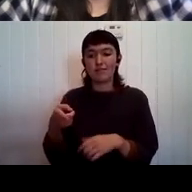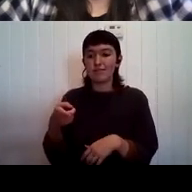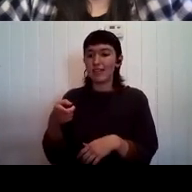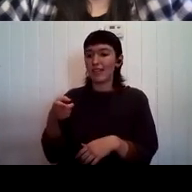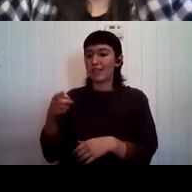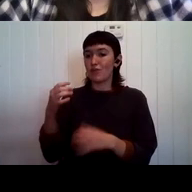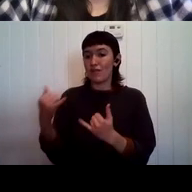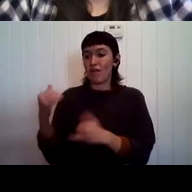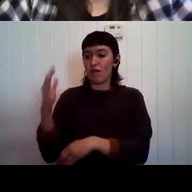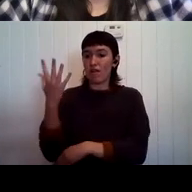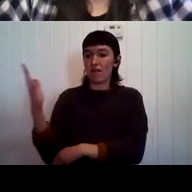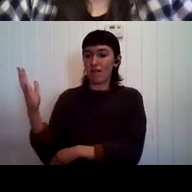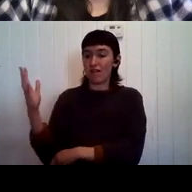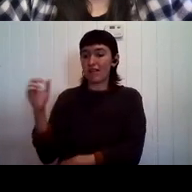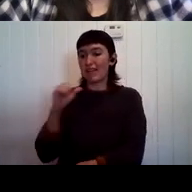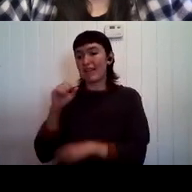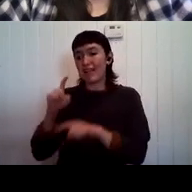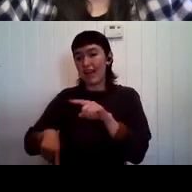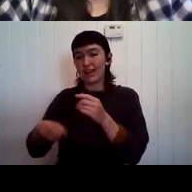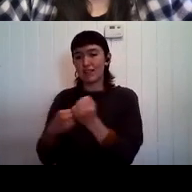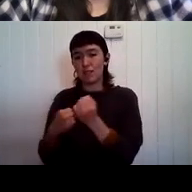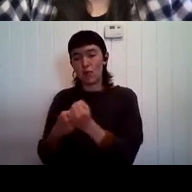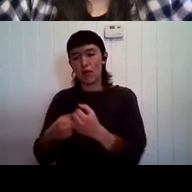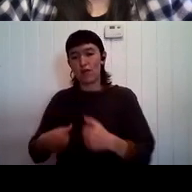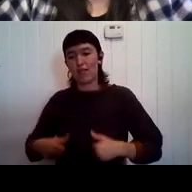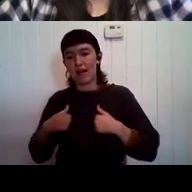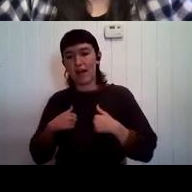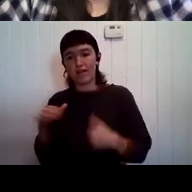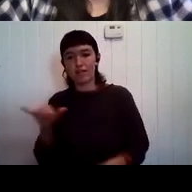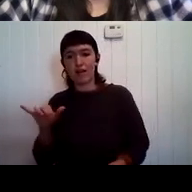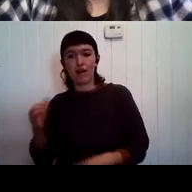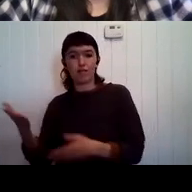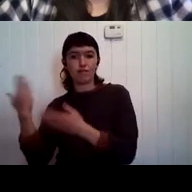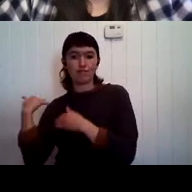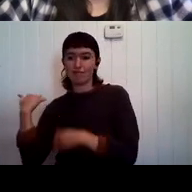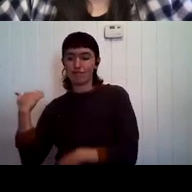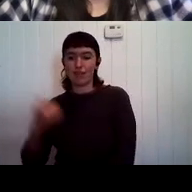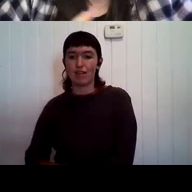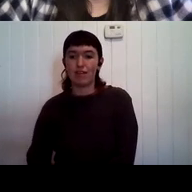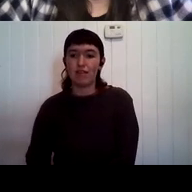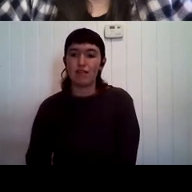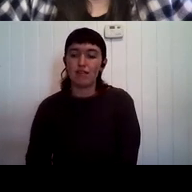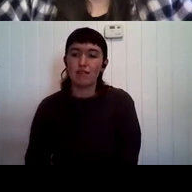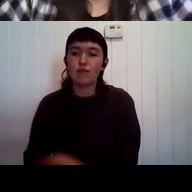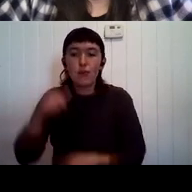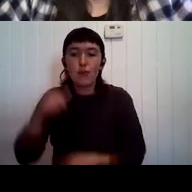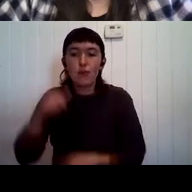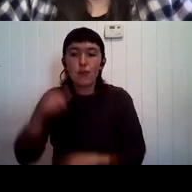supportive of the life it once had. So remember what I mentioned about zoonotic